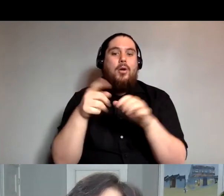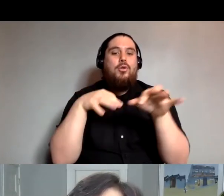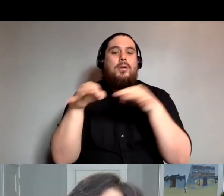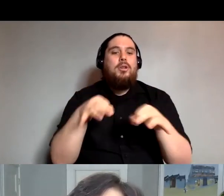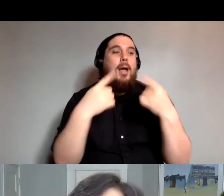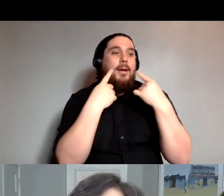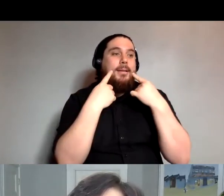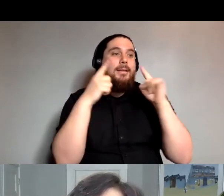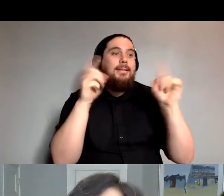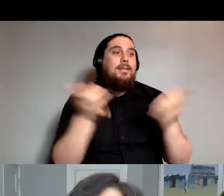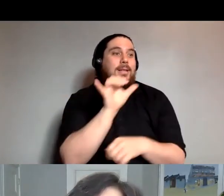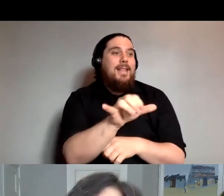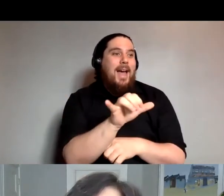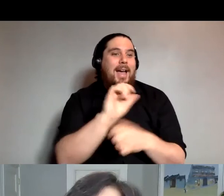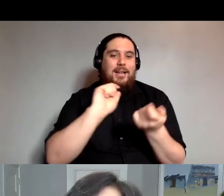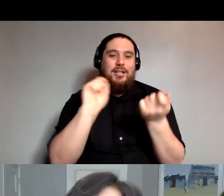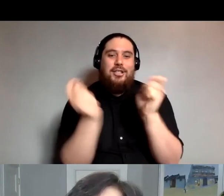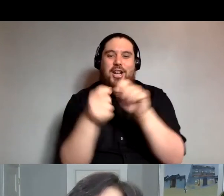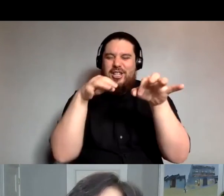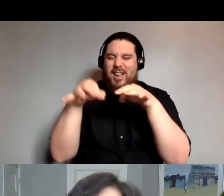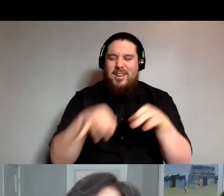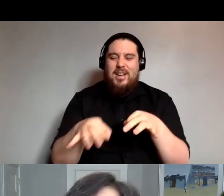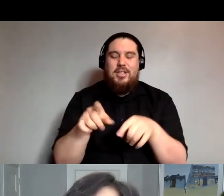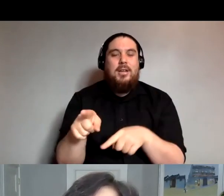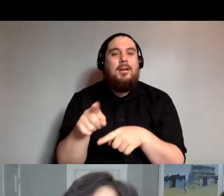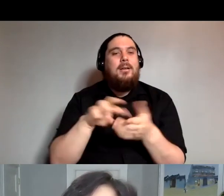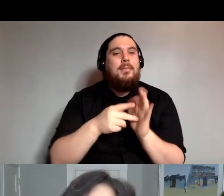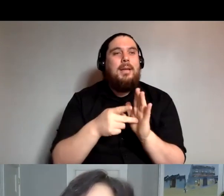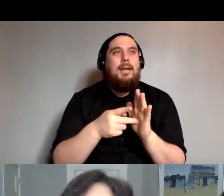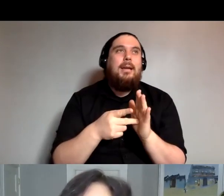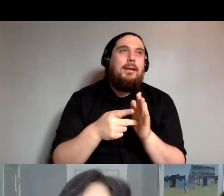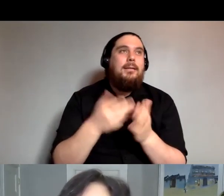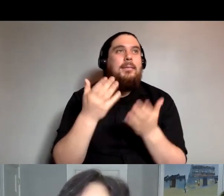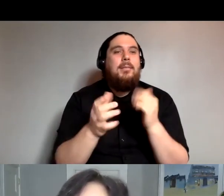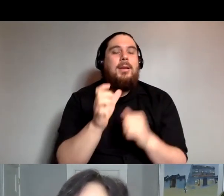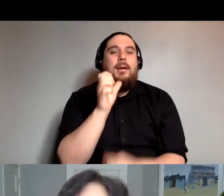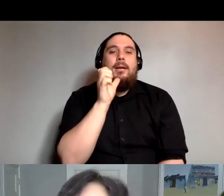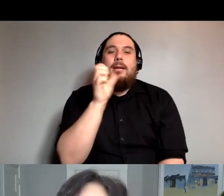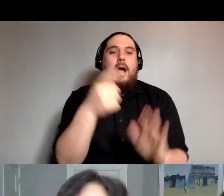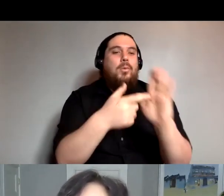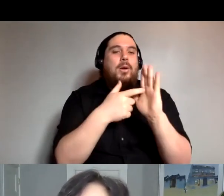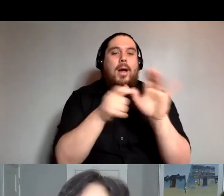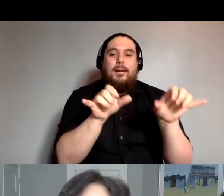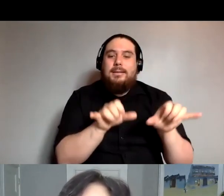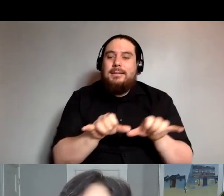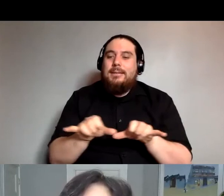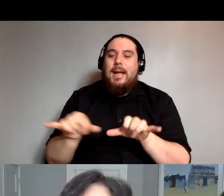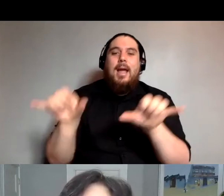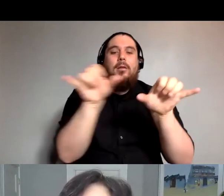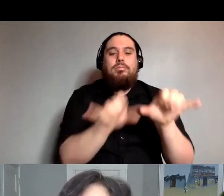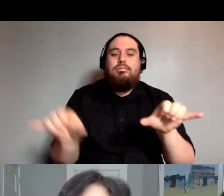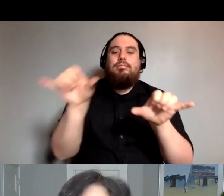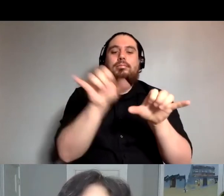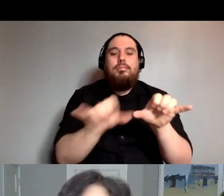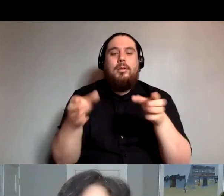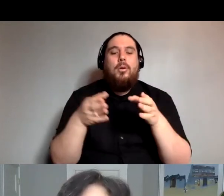that doesn't require the standard way of describing. Must be